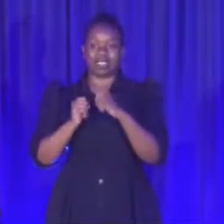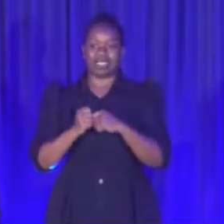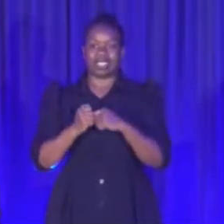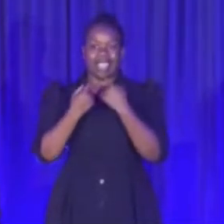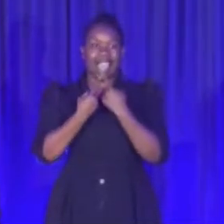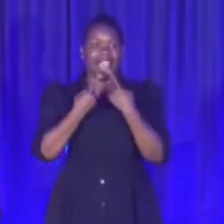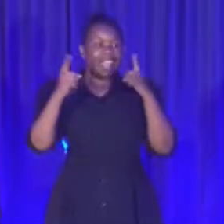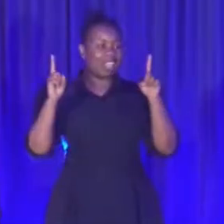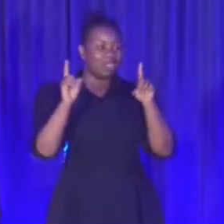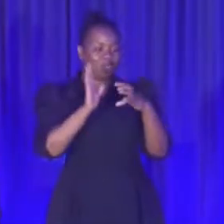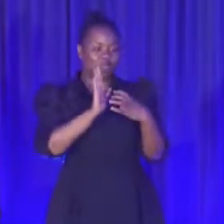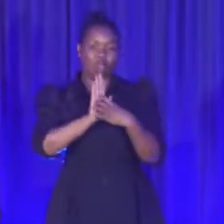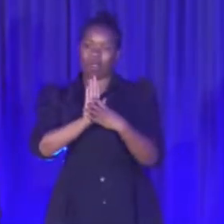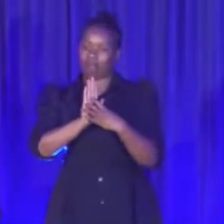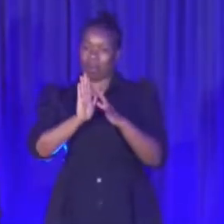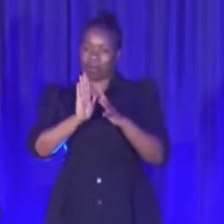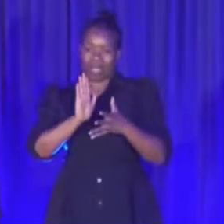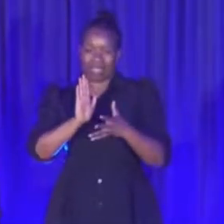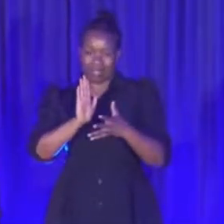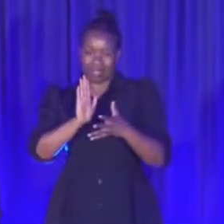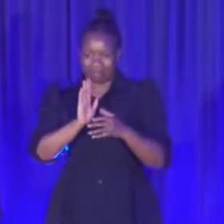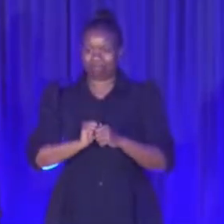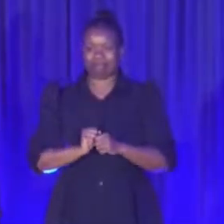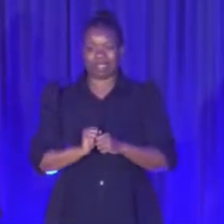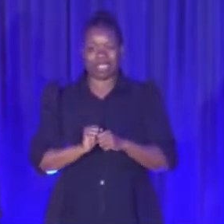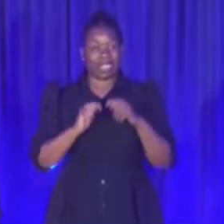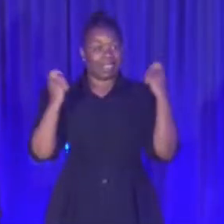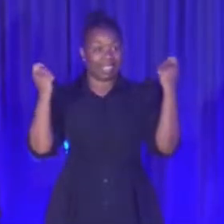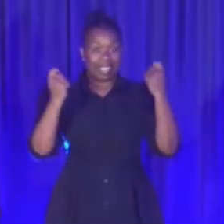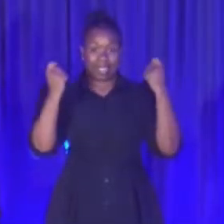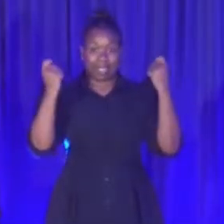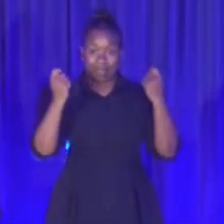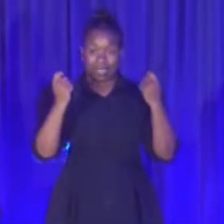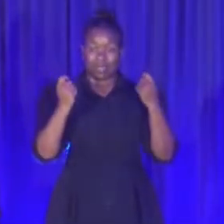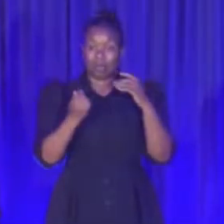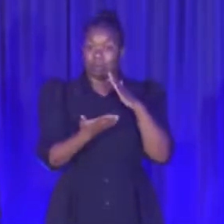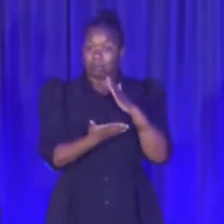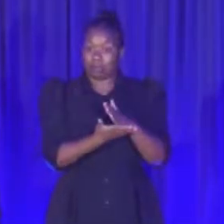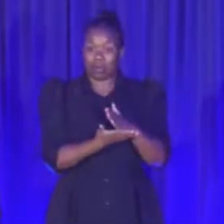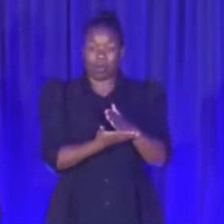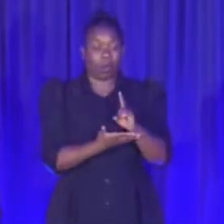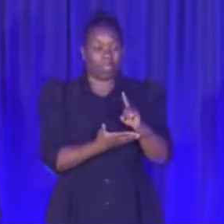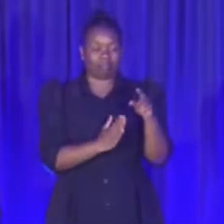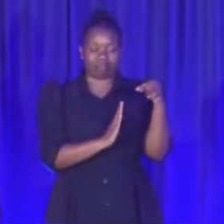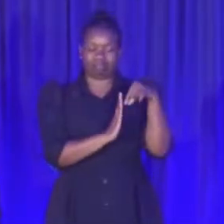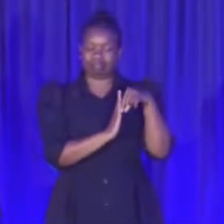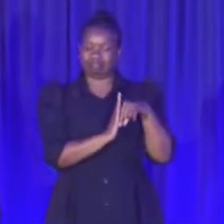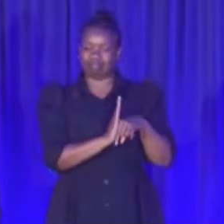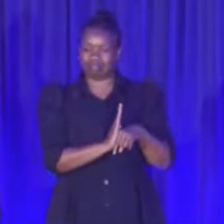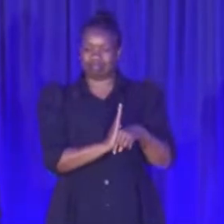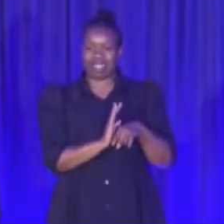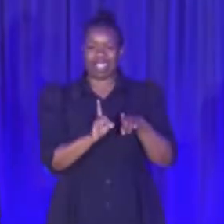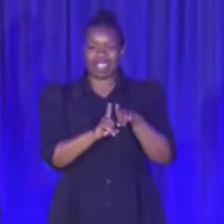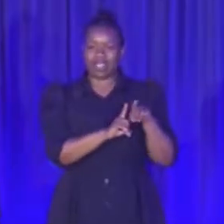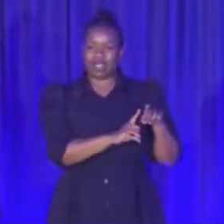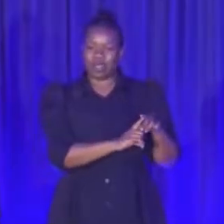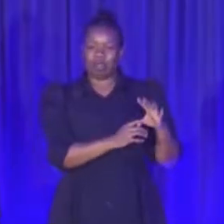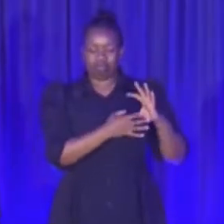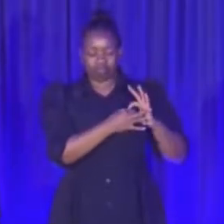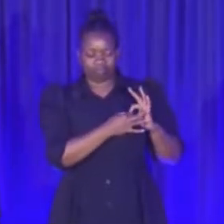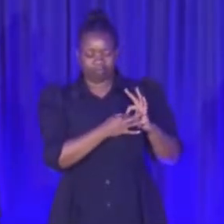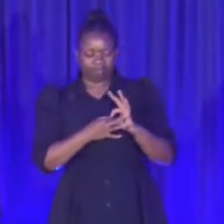logo for these elections. The event also reaffirms a deeper and enduring